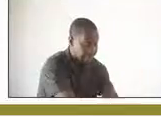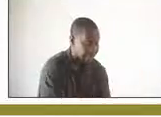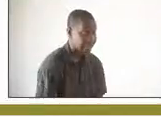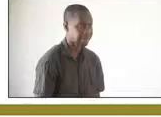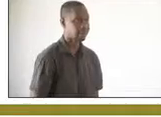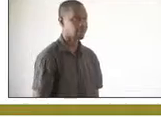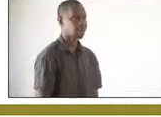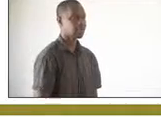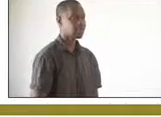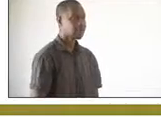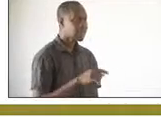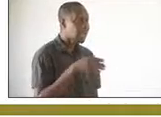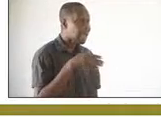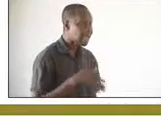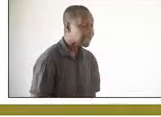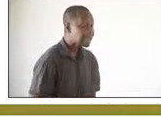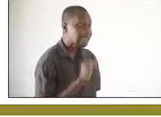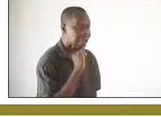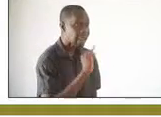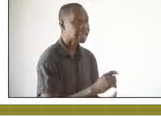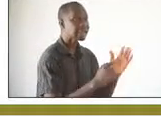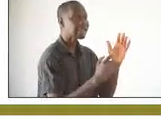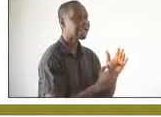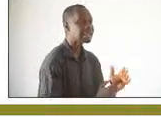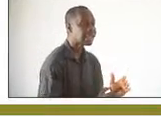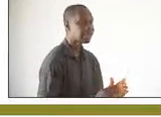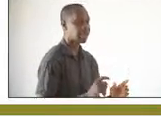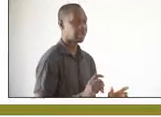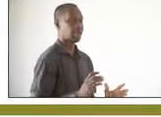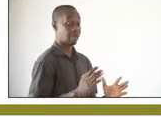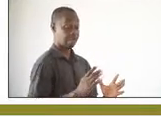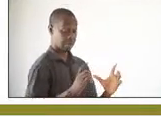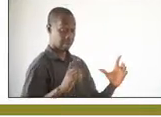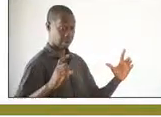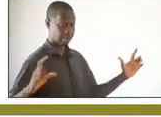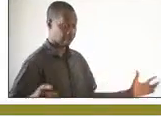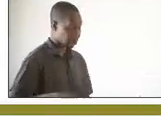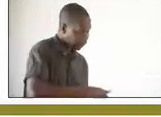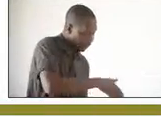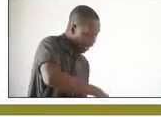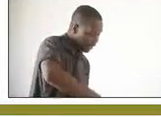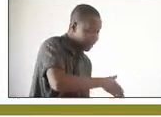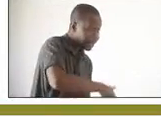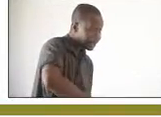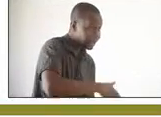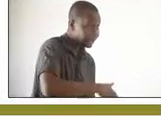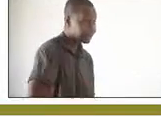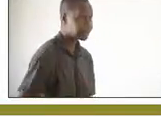This is an example of a block form of address.